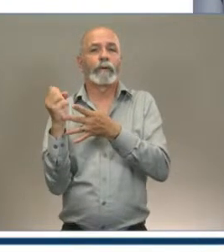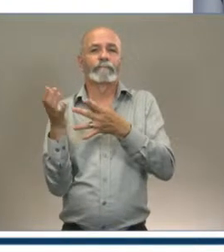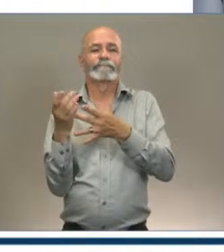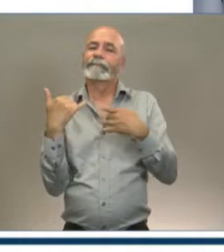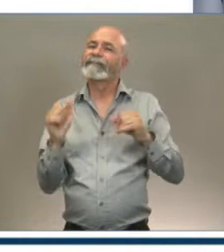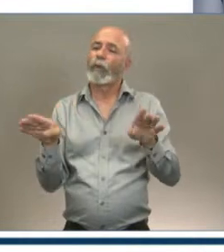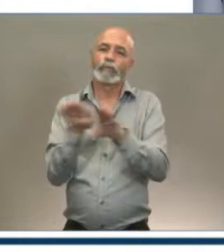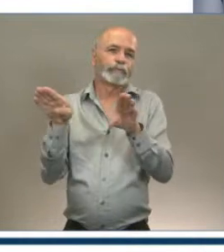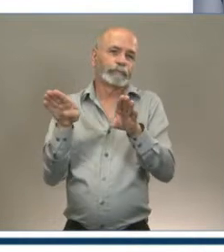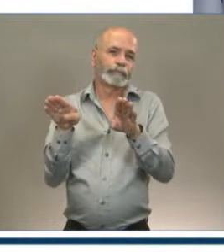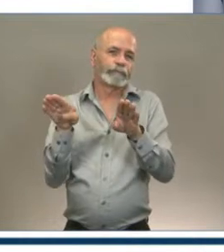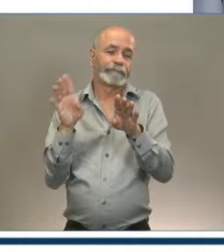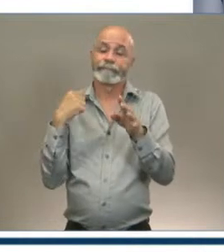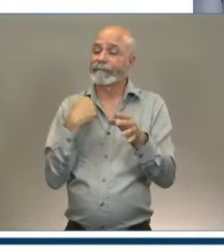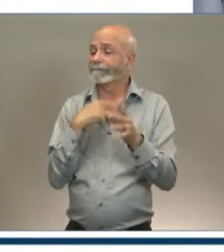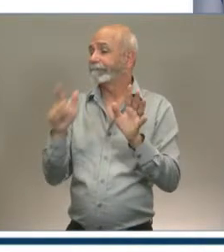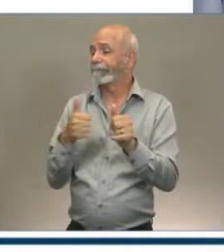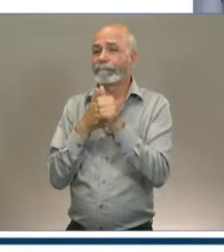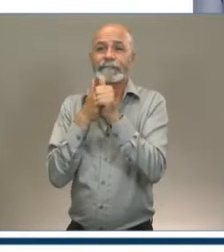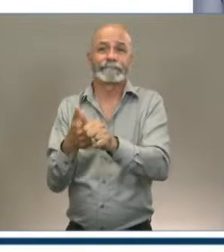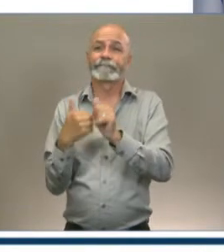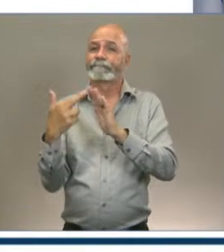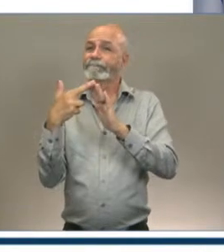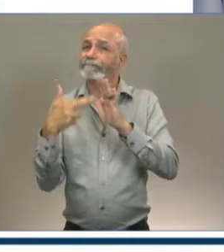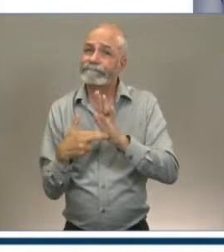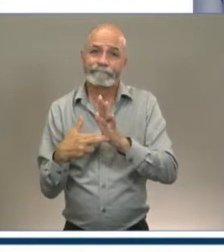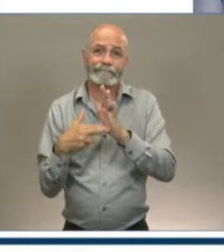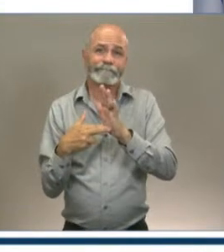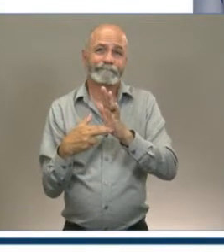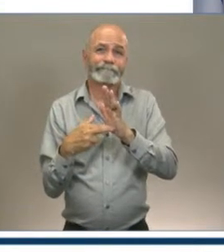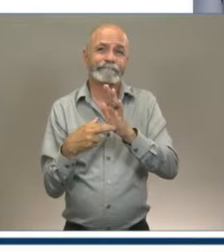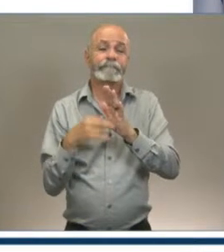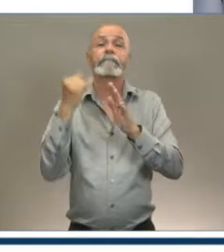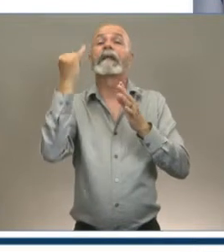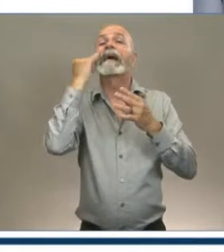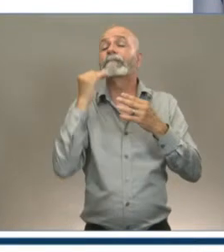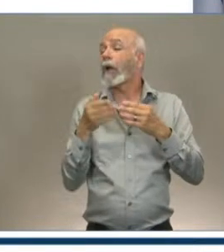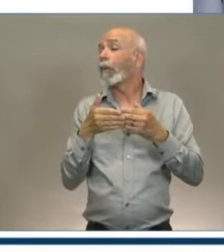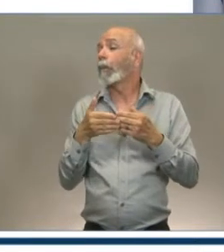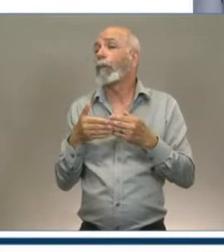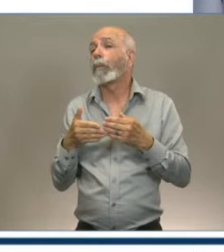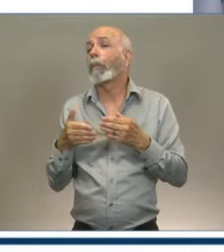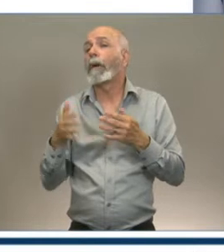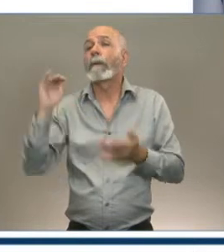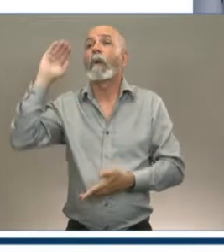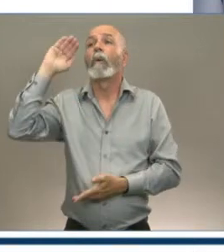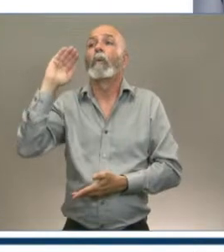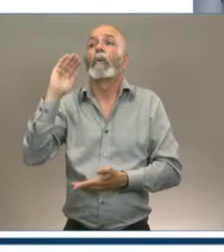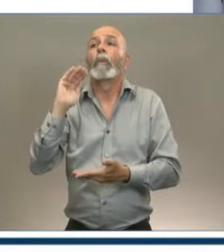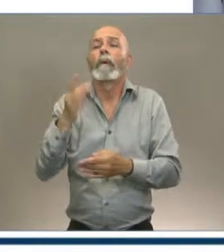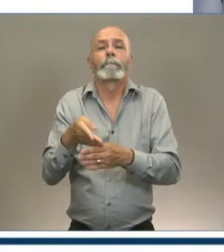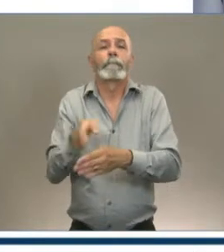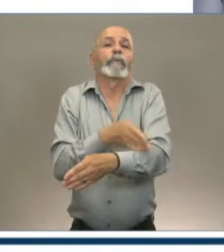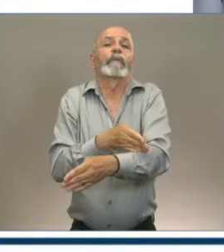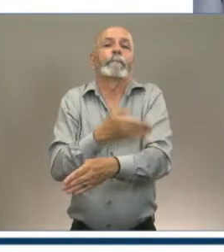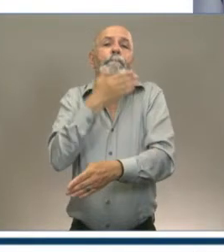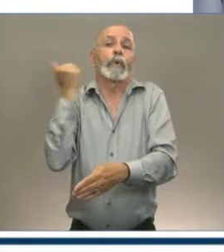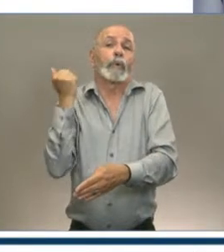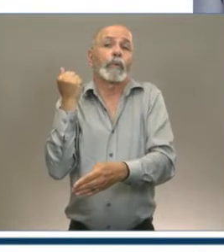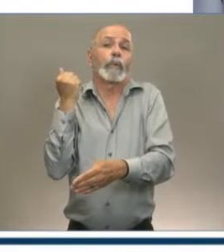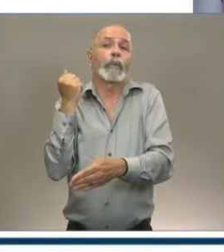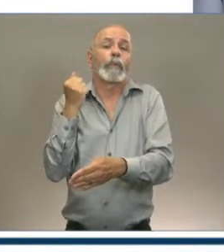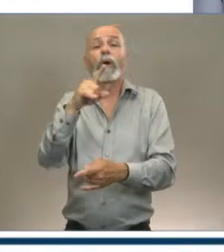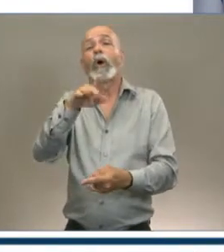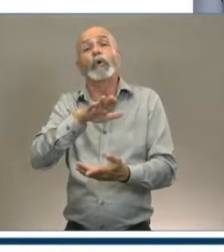do that, then we'll be able to be in a better place come mid-June. That means our students will not be going back